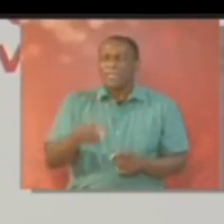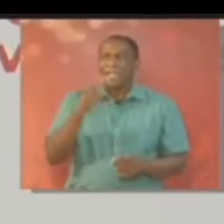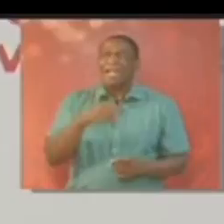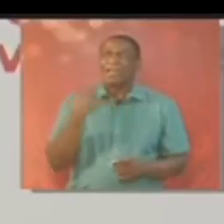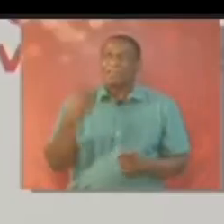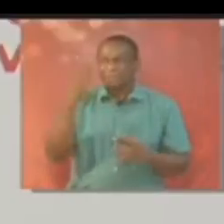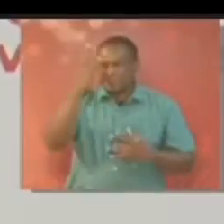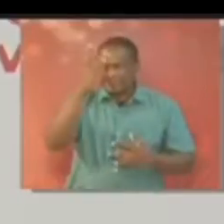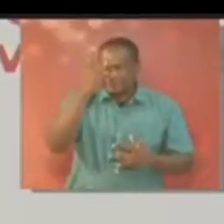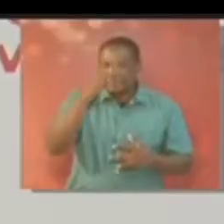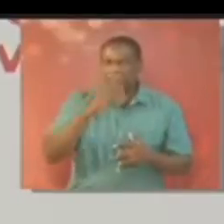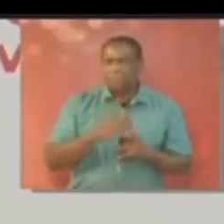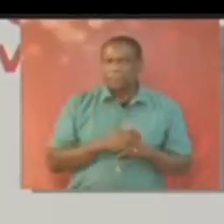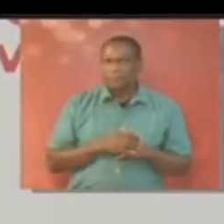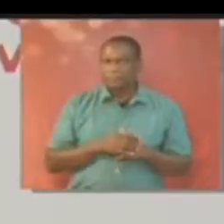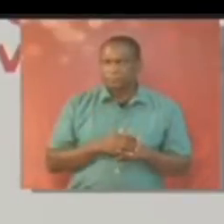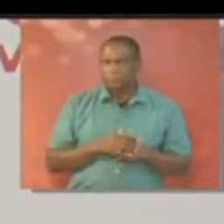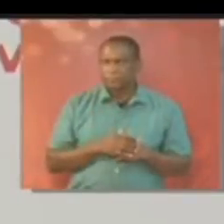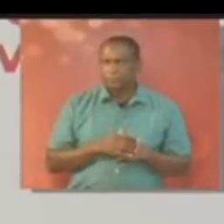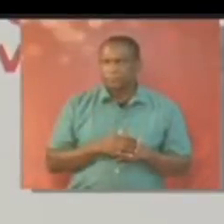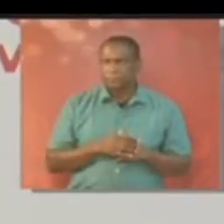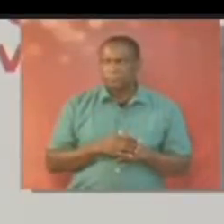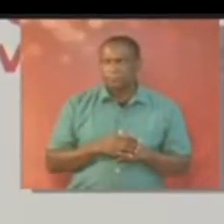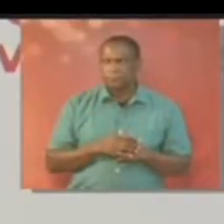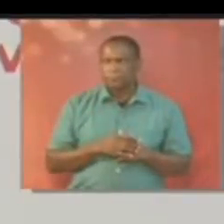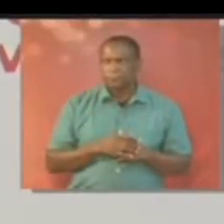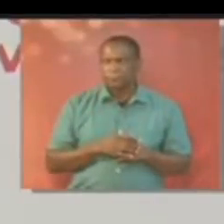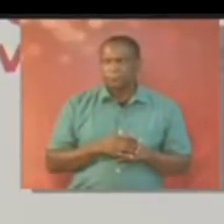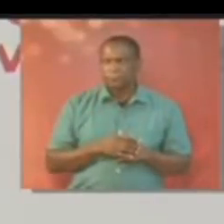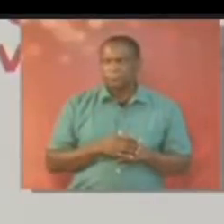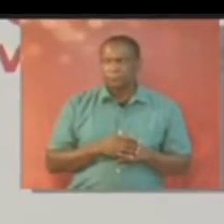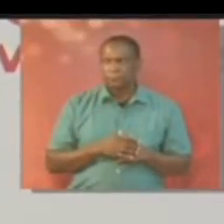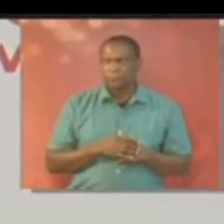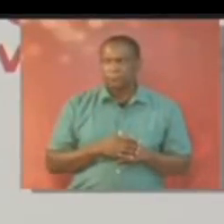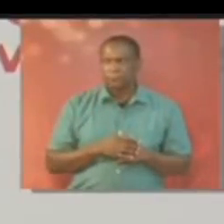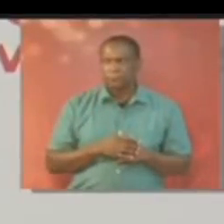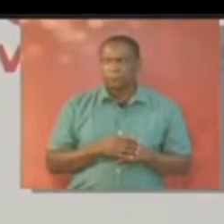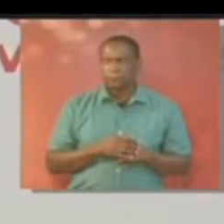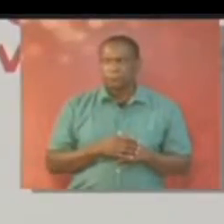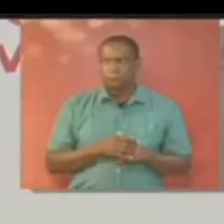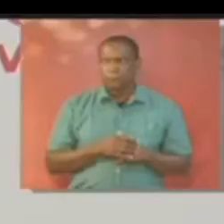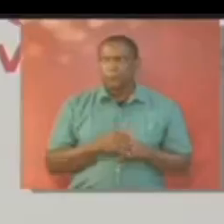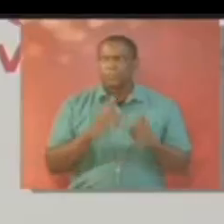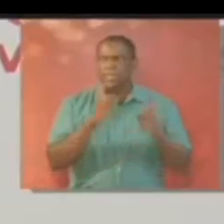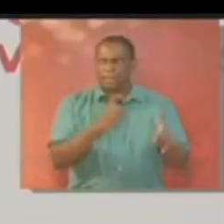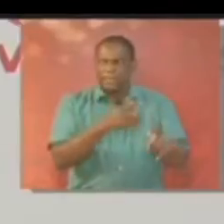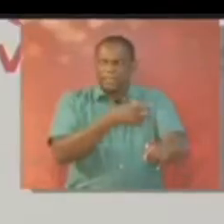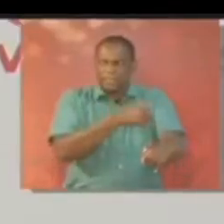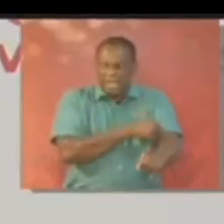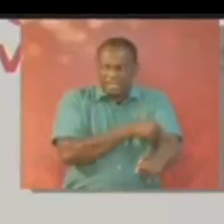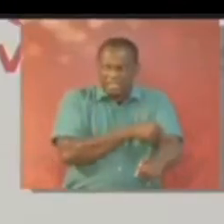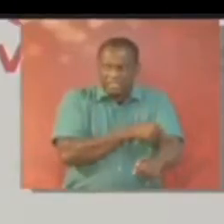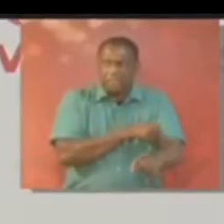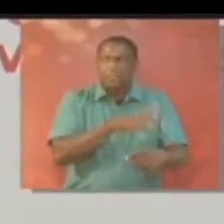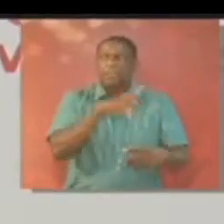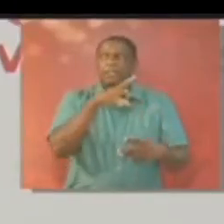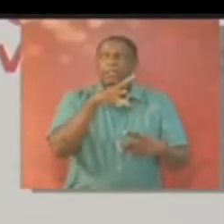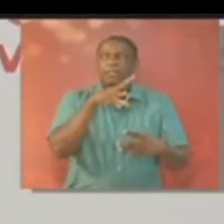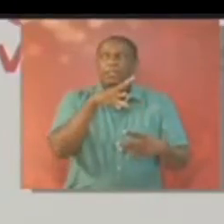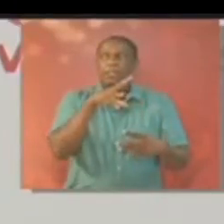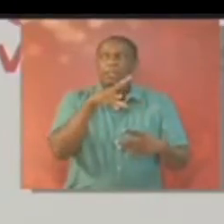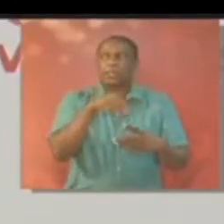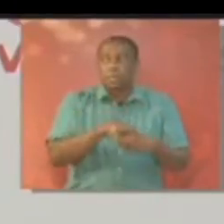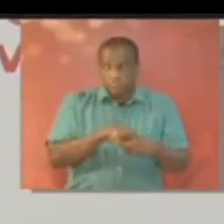diseases. So the giving of immunizations, the giving of vaccines is included under